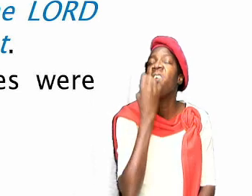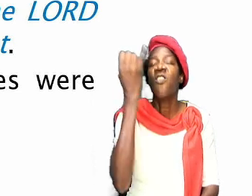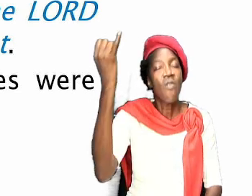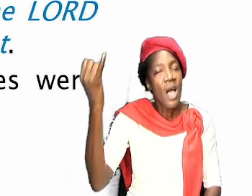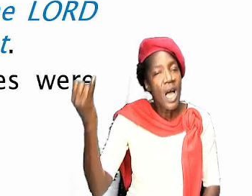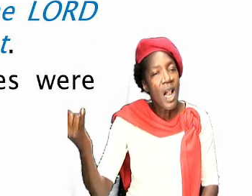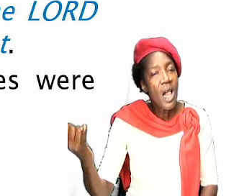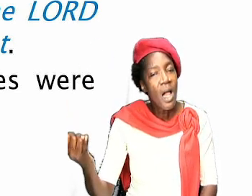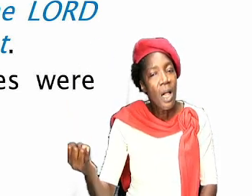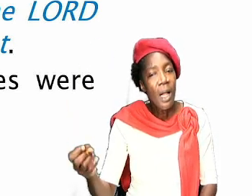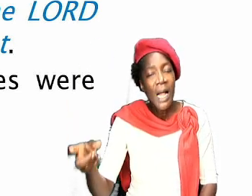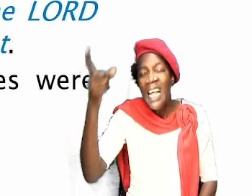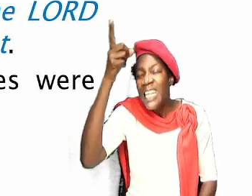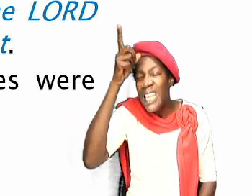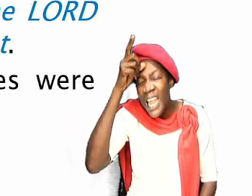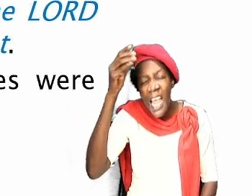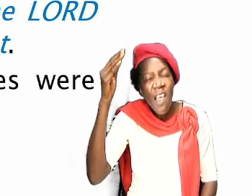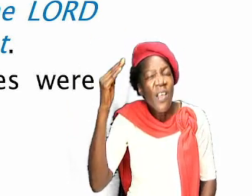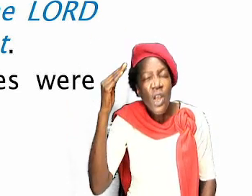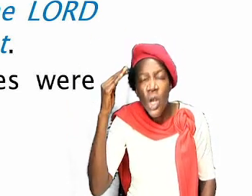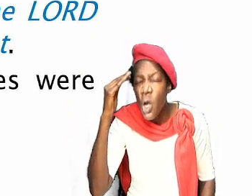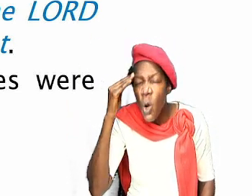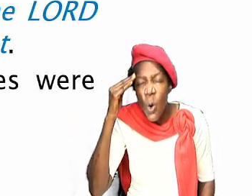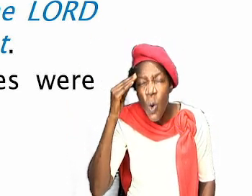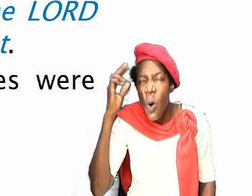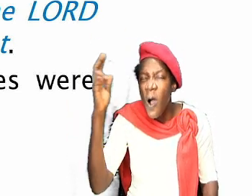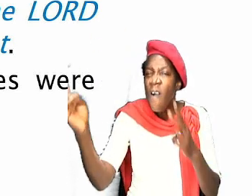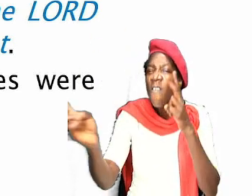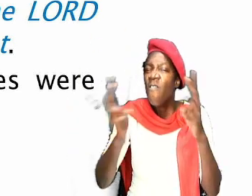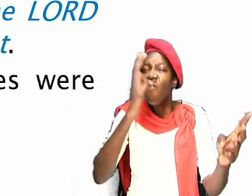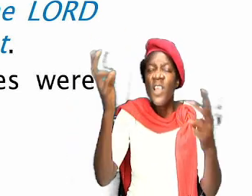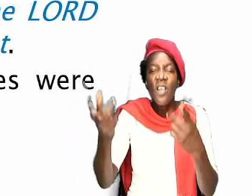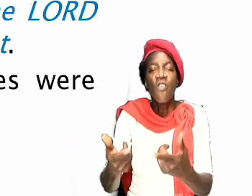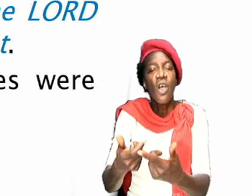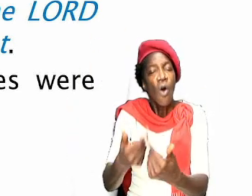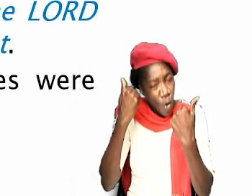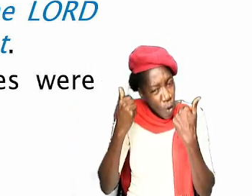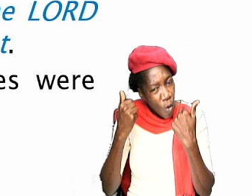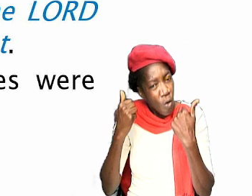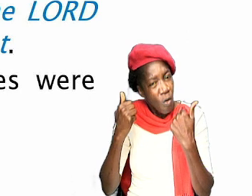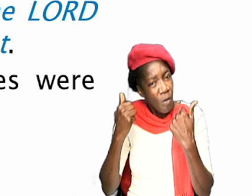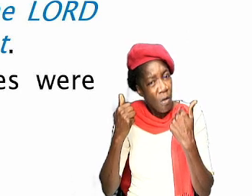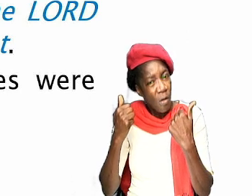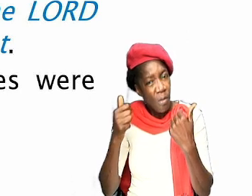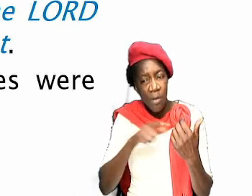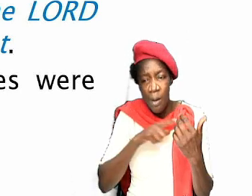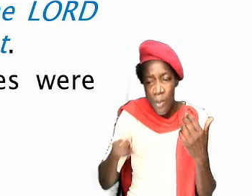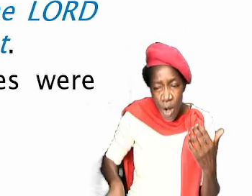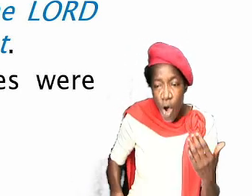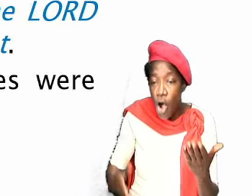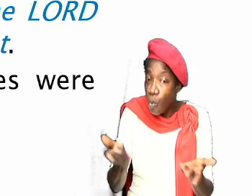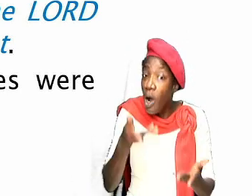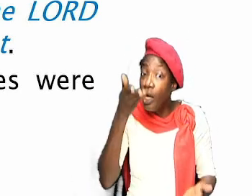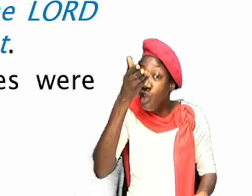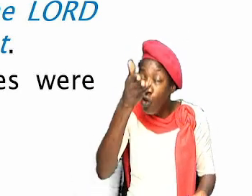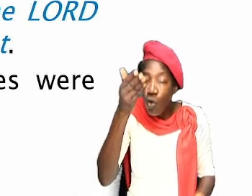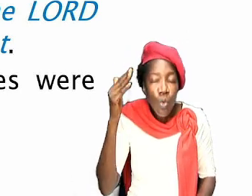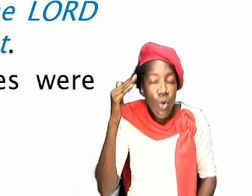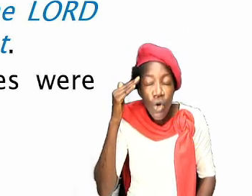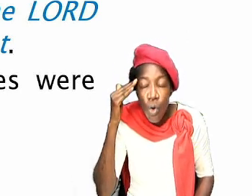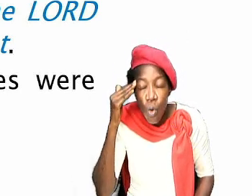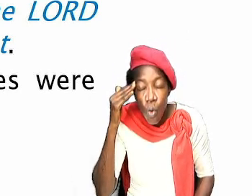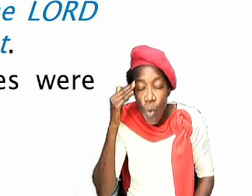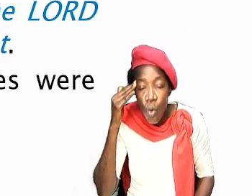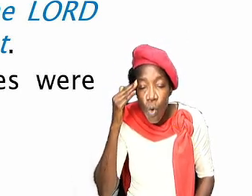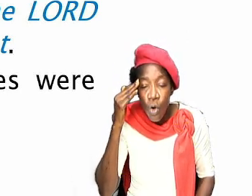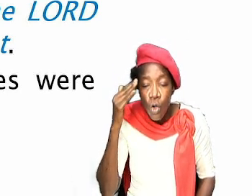So David knew that victory comes from the Lord. I want us to know tonight as people of God that we